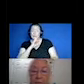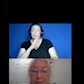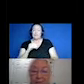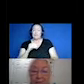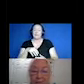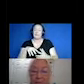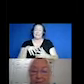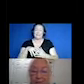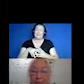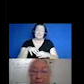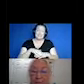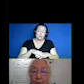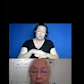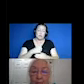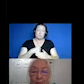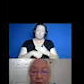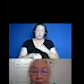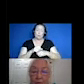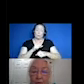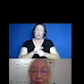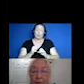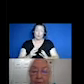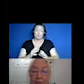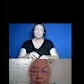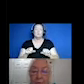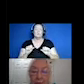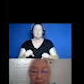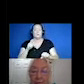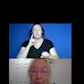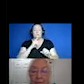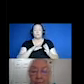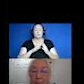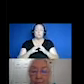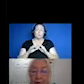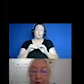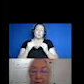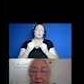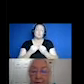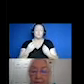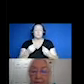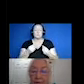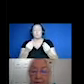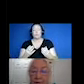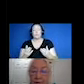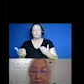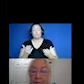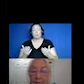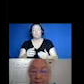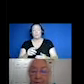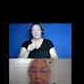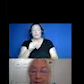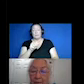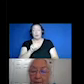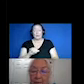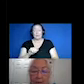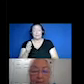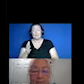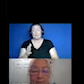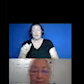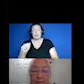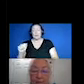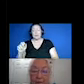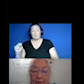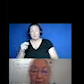is possible for community organizations or providers serving American Indian, Alaska